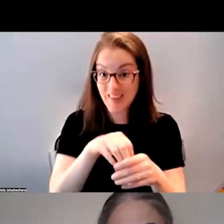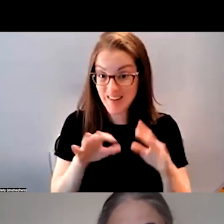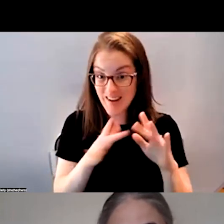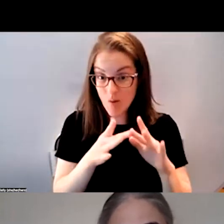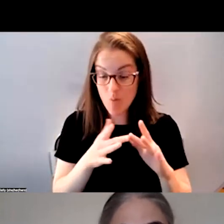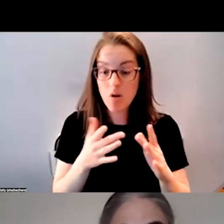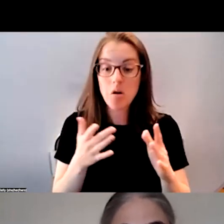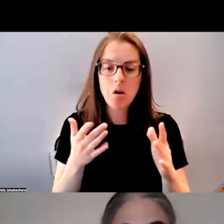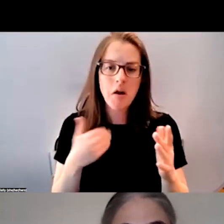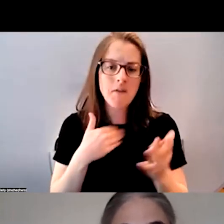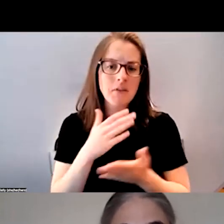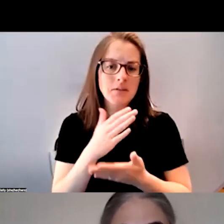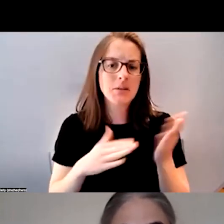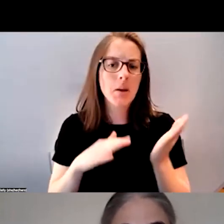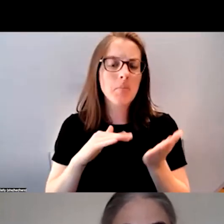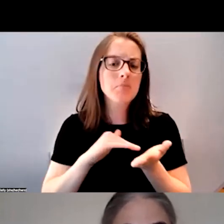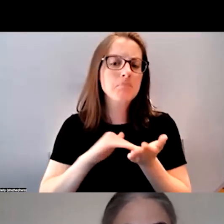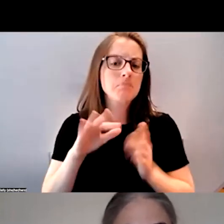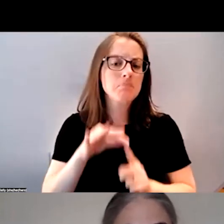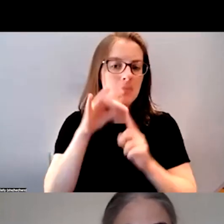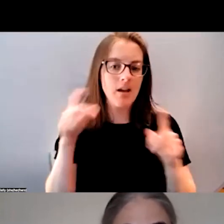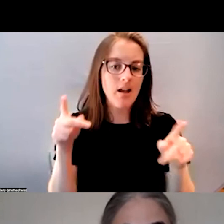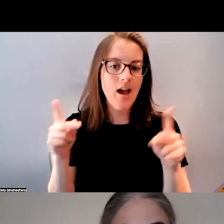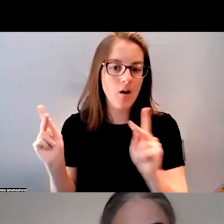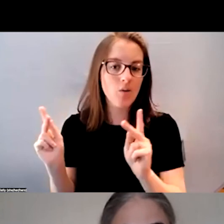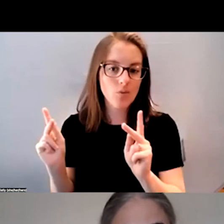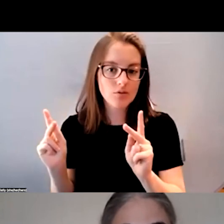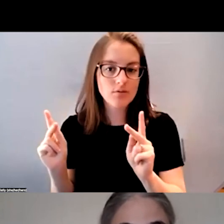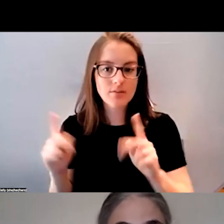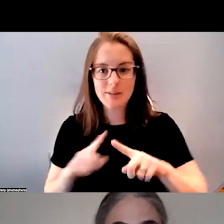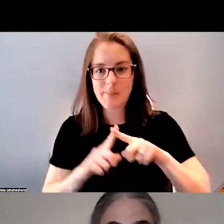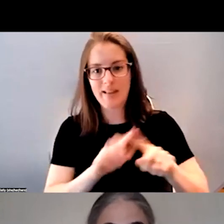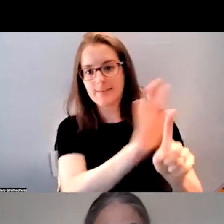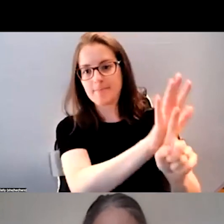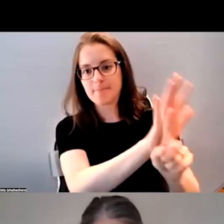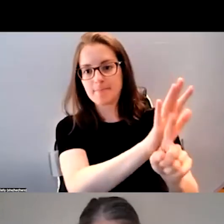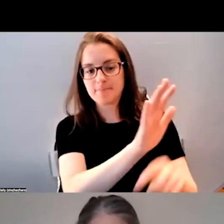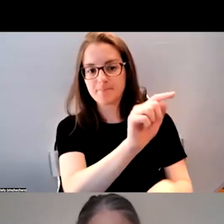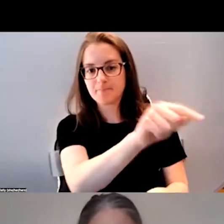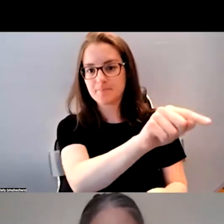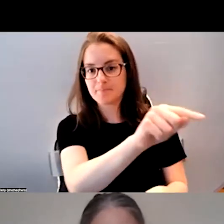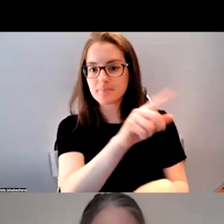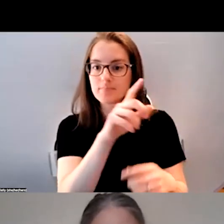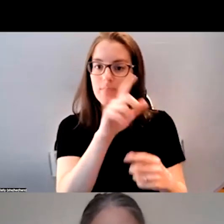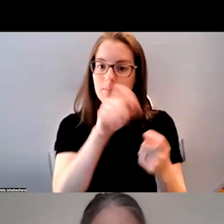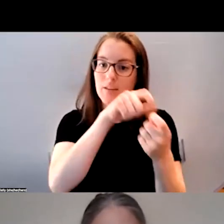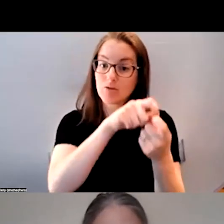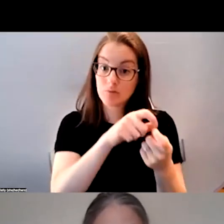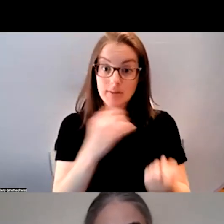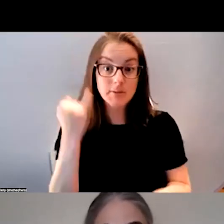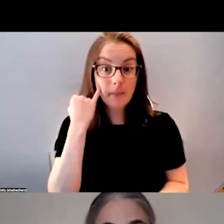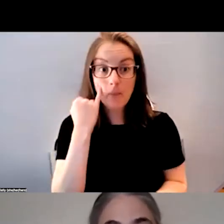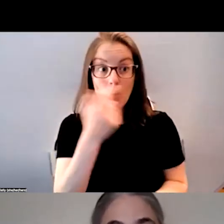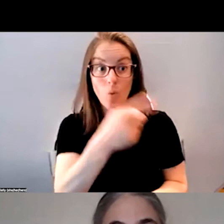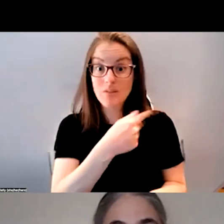again, depending on whether this person is culturally competent, for